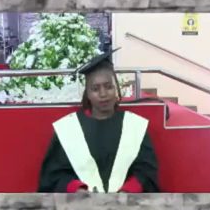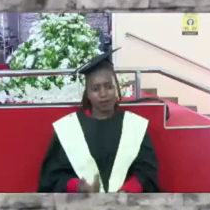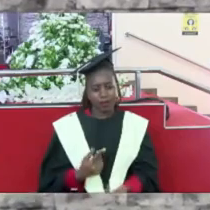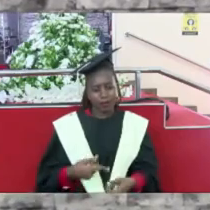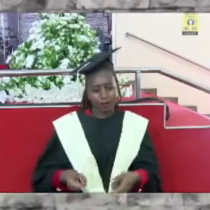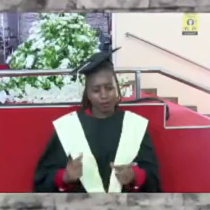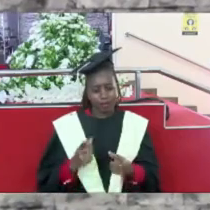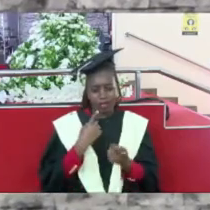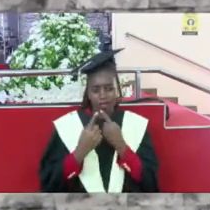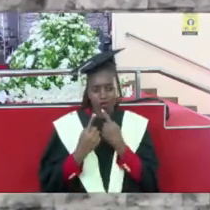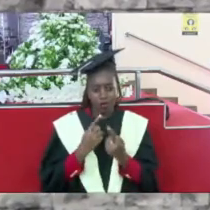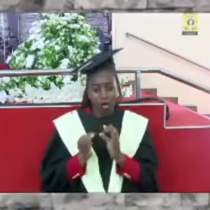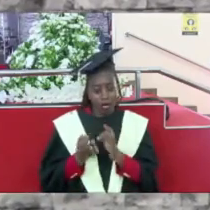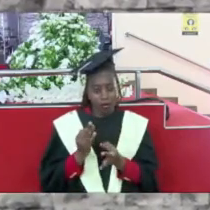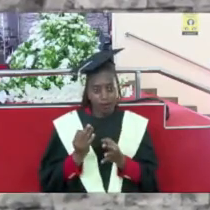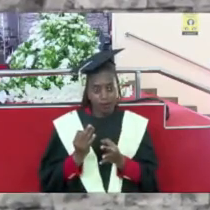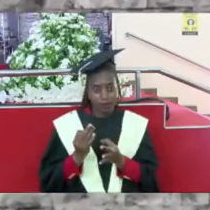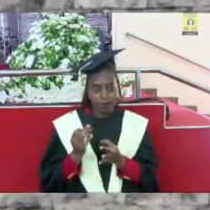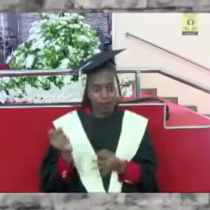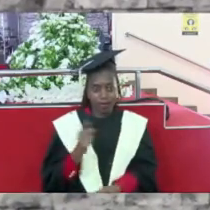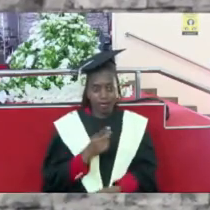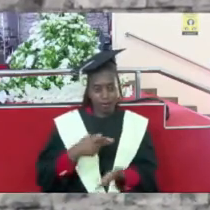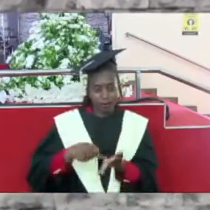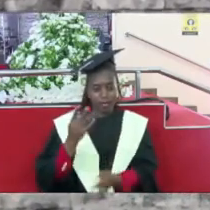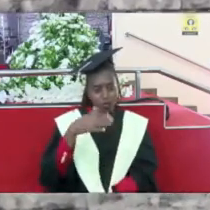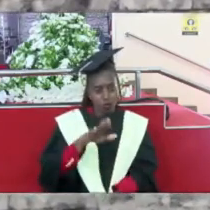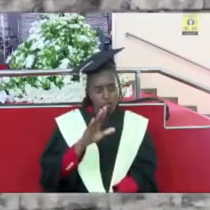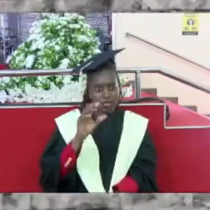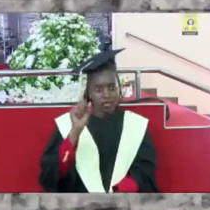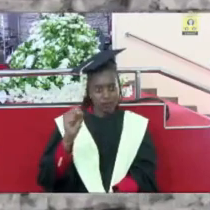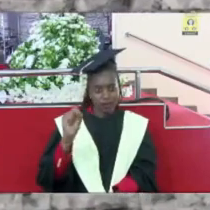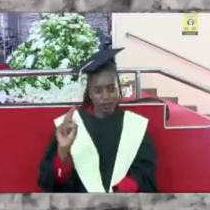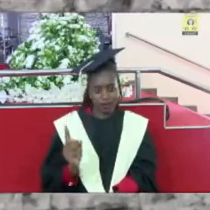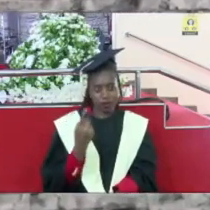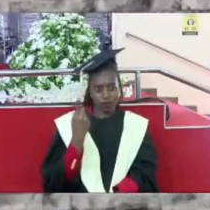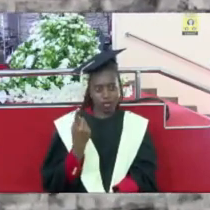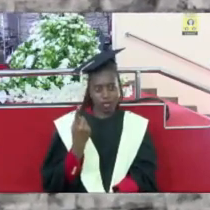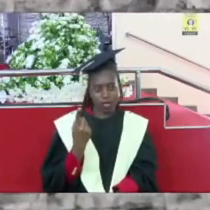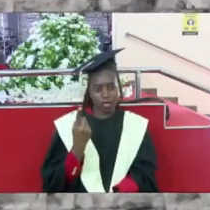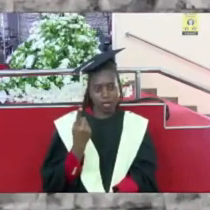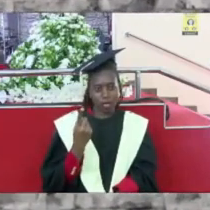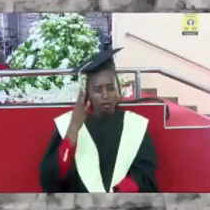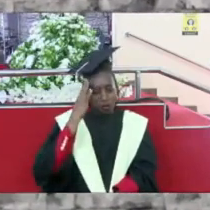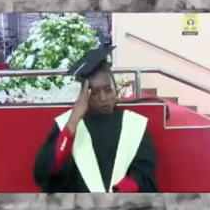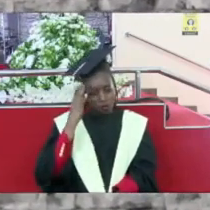mshahara wako ni 5,000. If you are getting 5,000. Did you know Nairobi unaweza pata nyumba ya kukaa? Unajua utapata